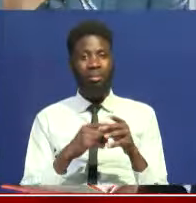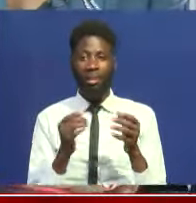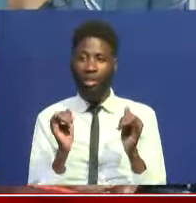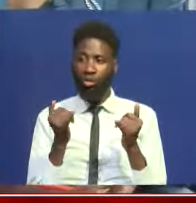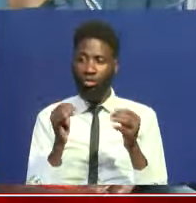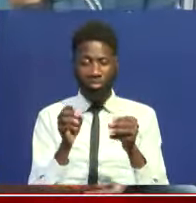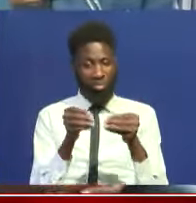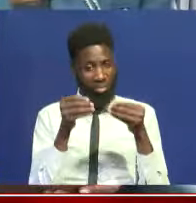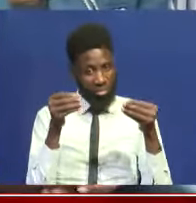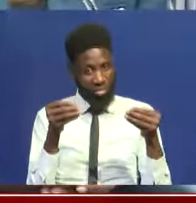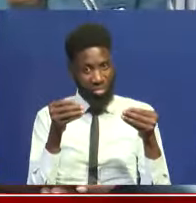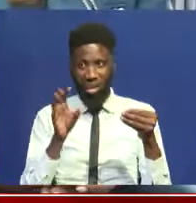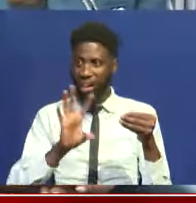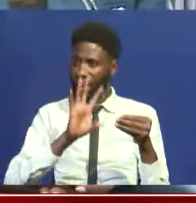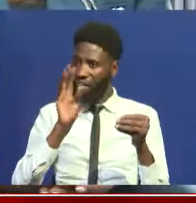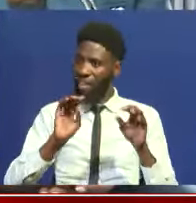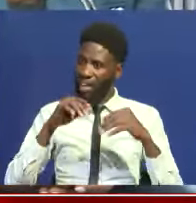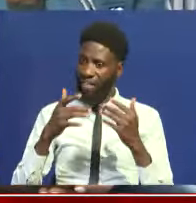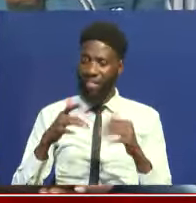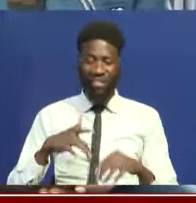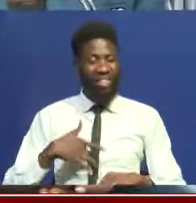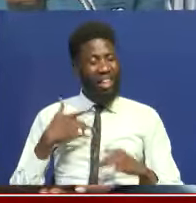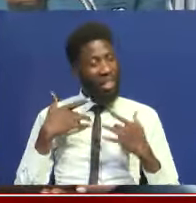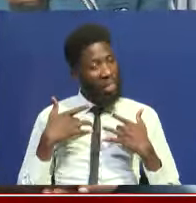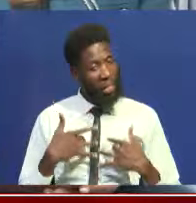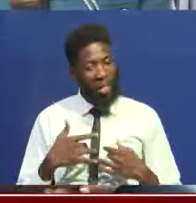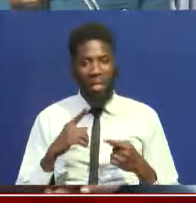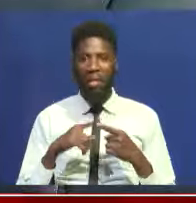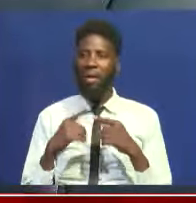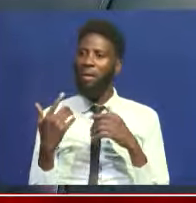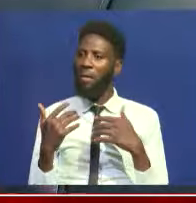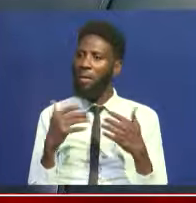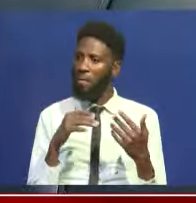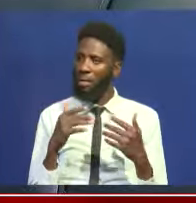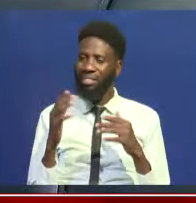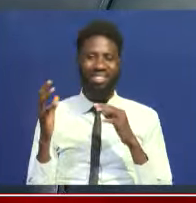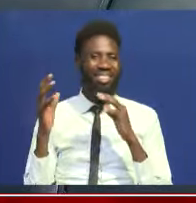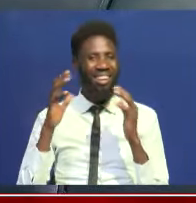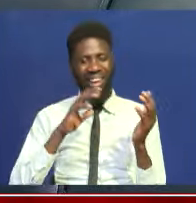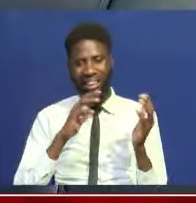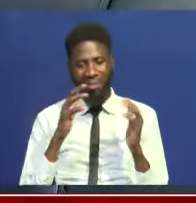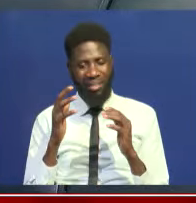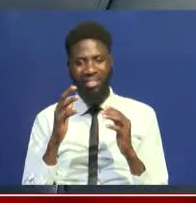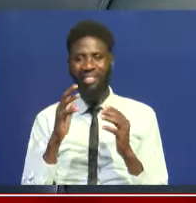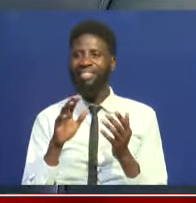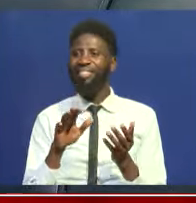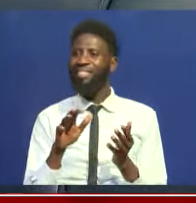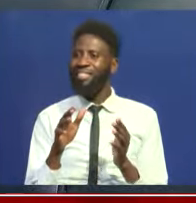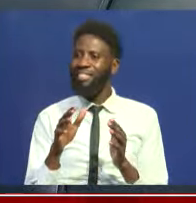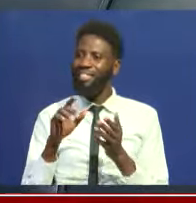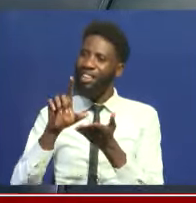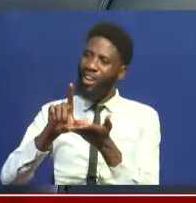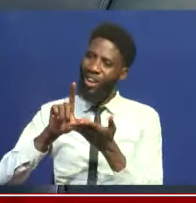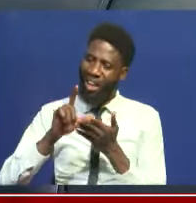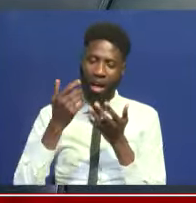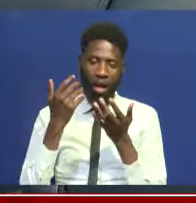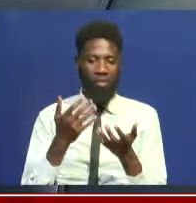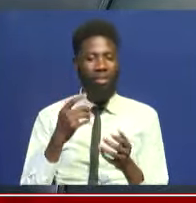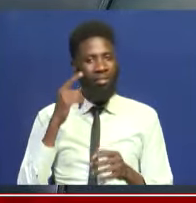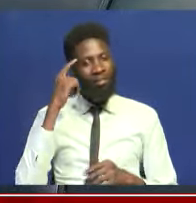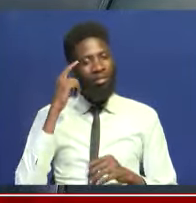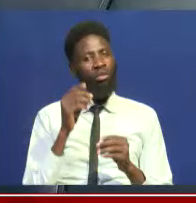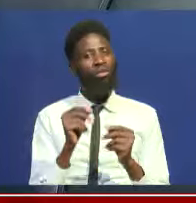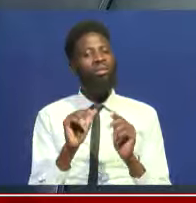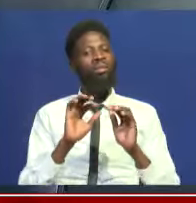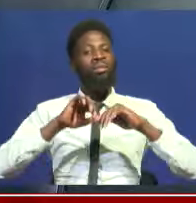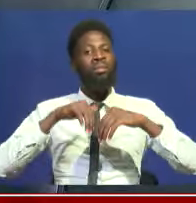newspaper about Africa. There's conflict, there's climate, there's debt burdens, and you can think, how do we get through? But